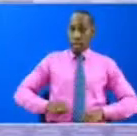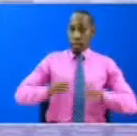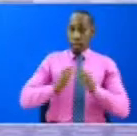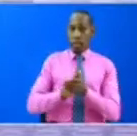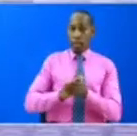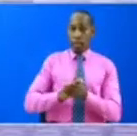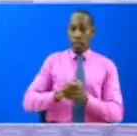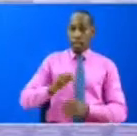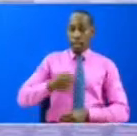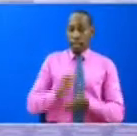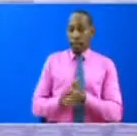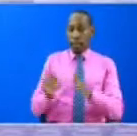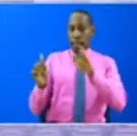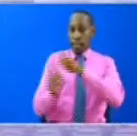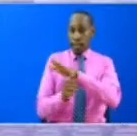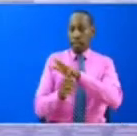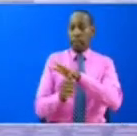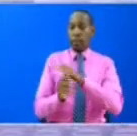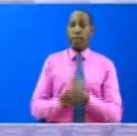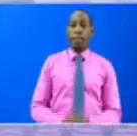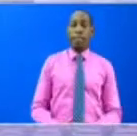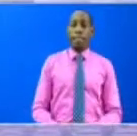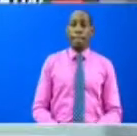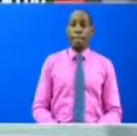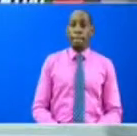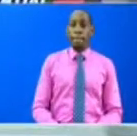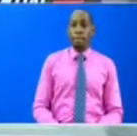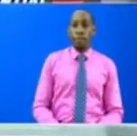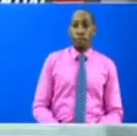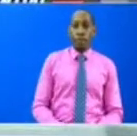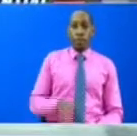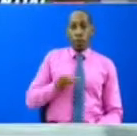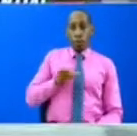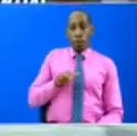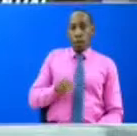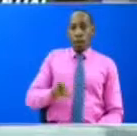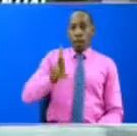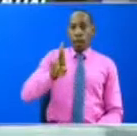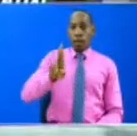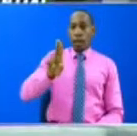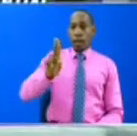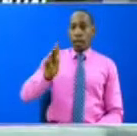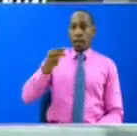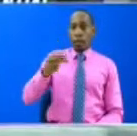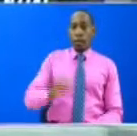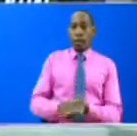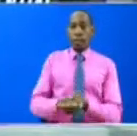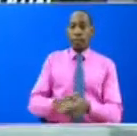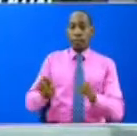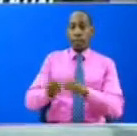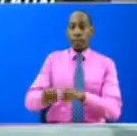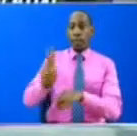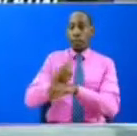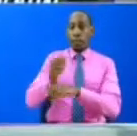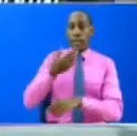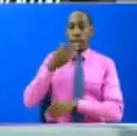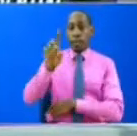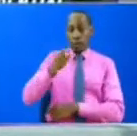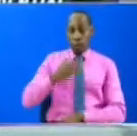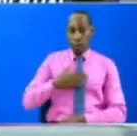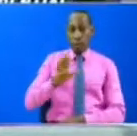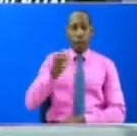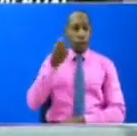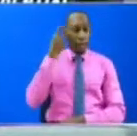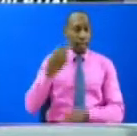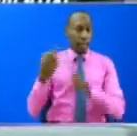then I come in as a support system. Madam Ruth, similar 2 minutes to respond to this question. Your